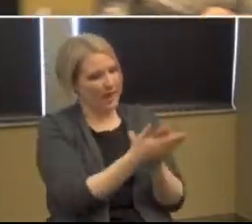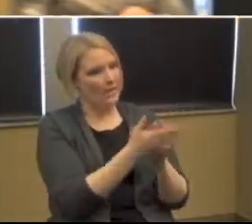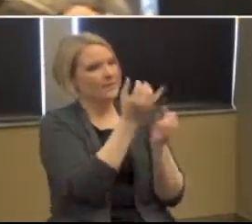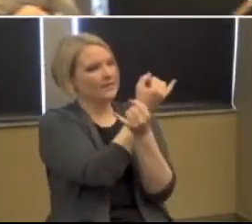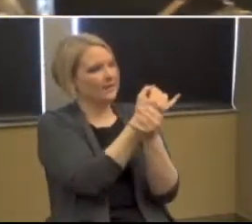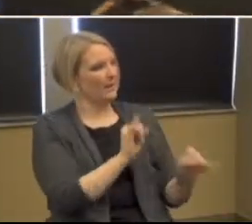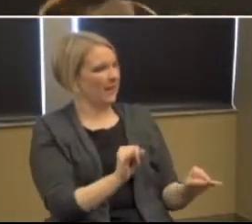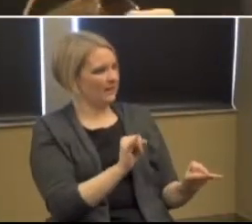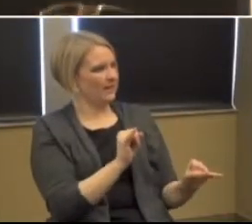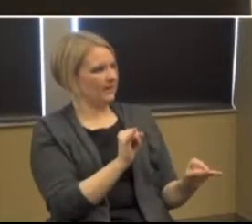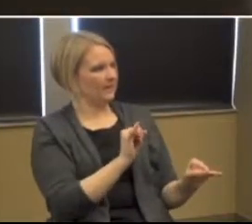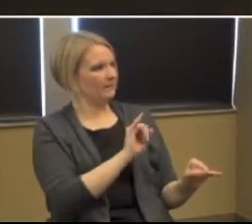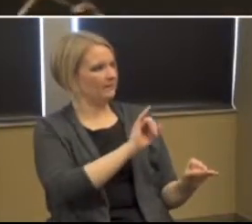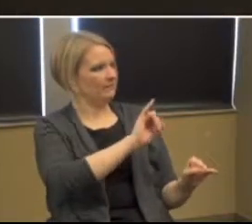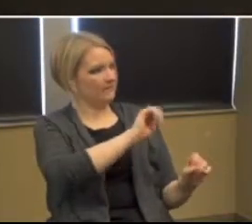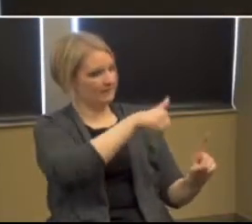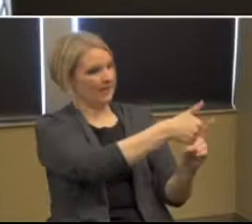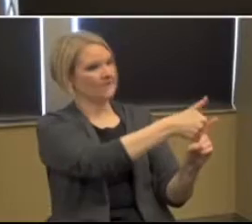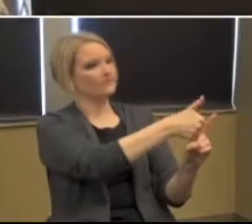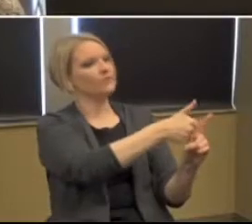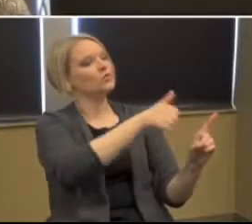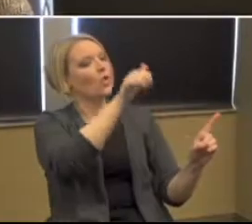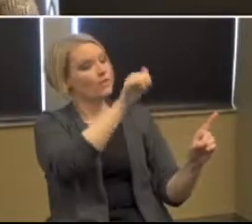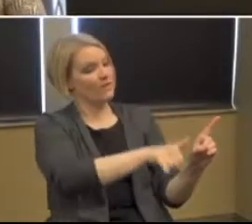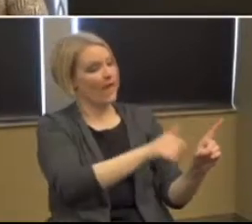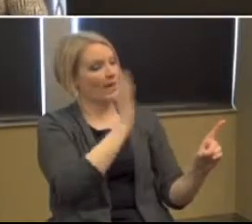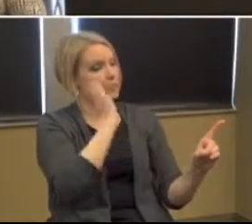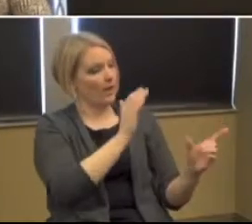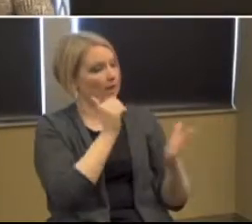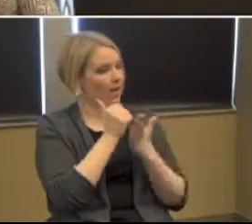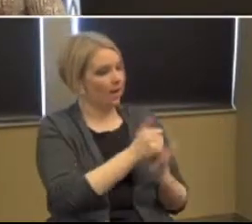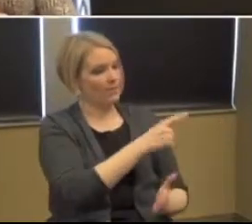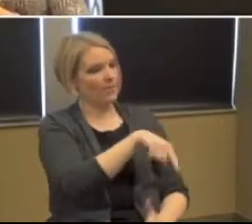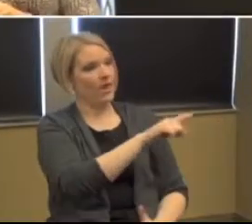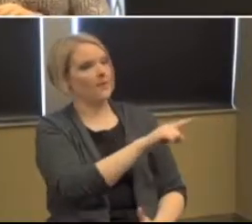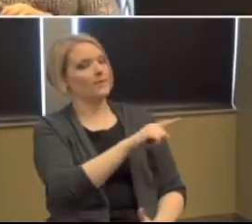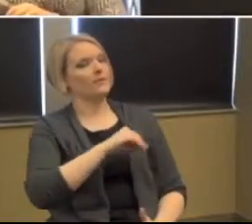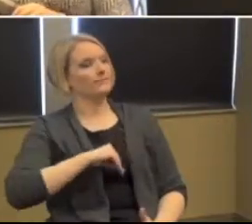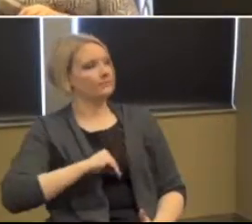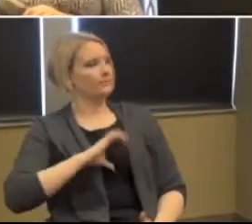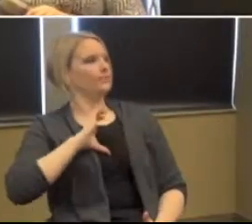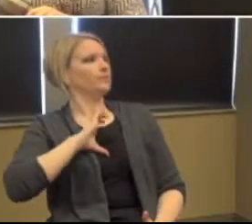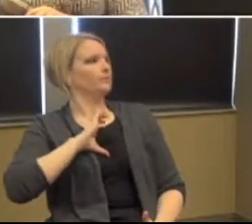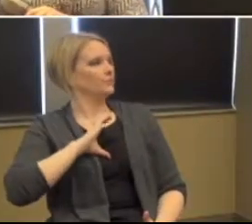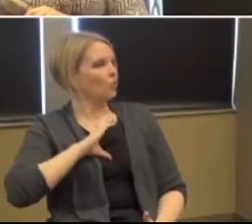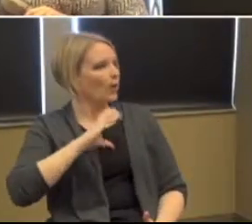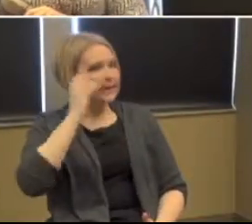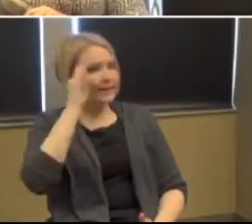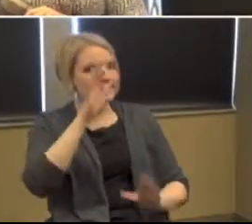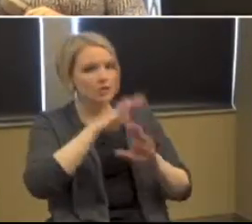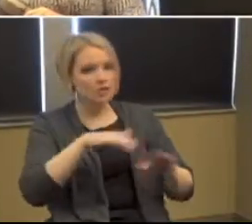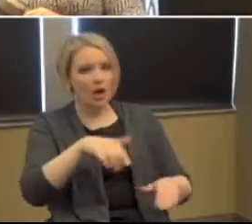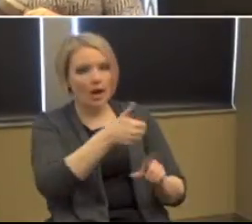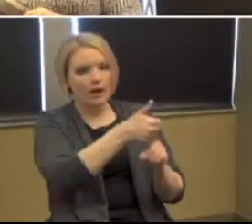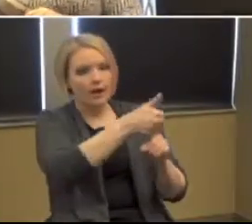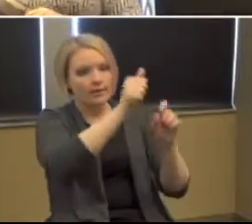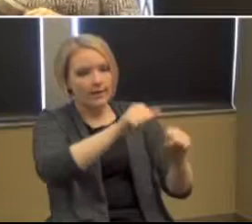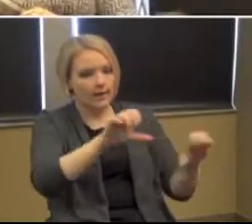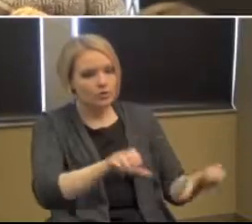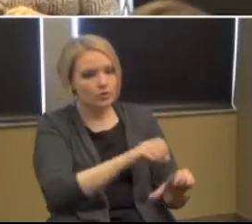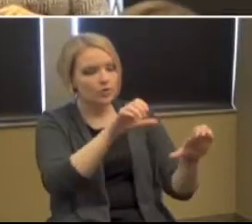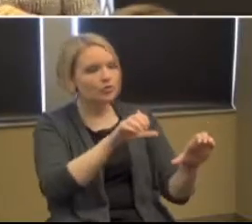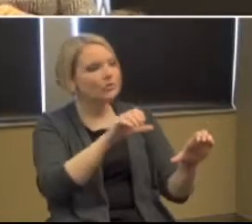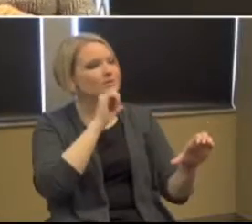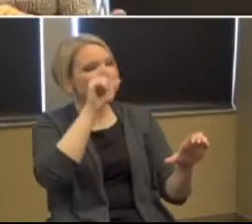And that, of course, is going to lead to positive self-esteem as well. So if a child can do a task without